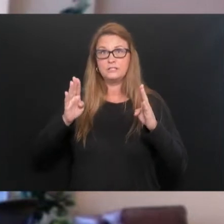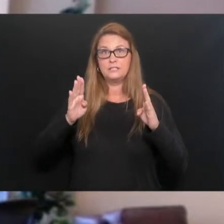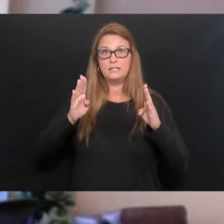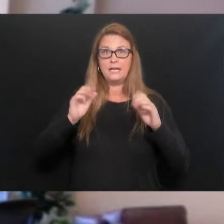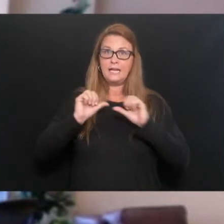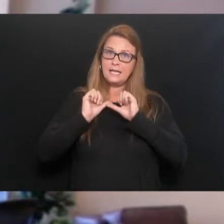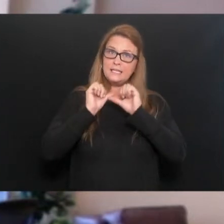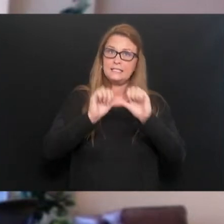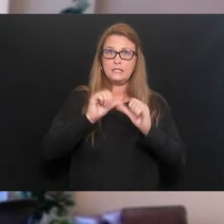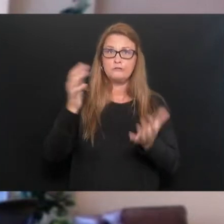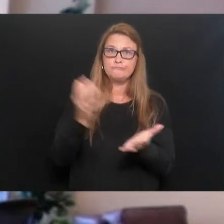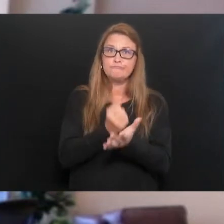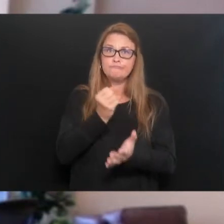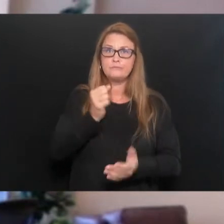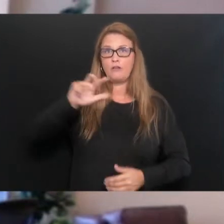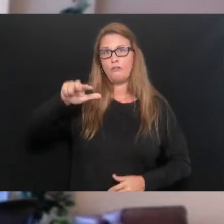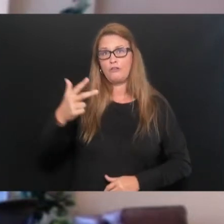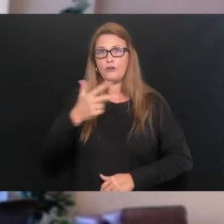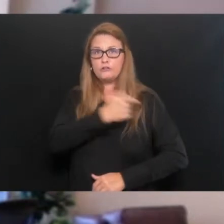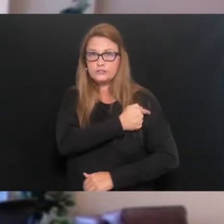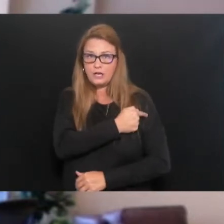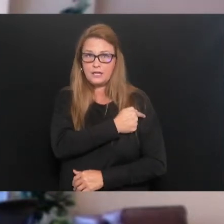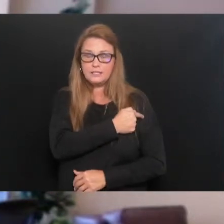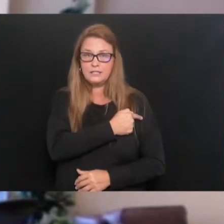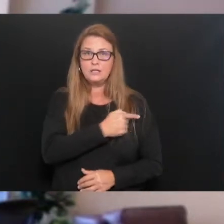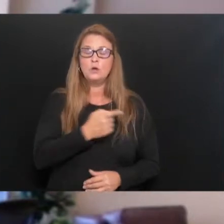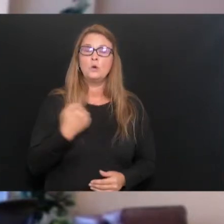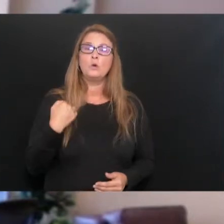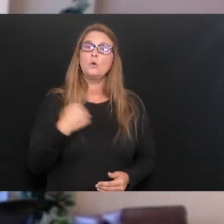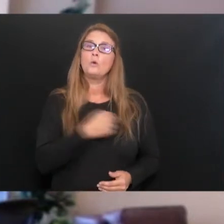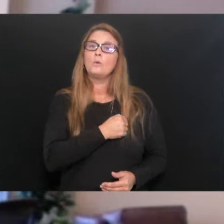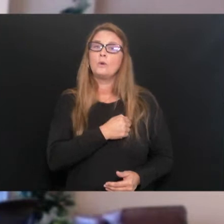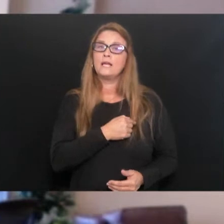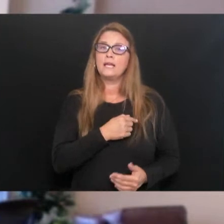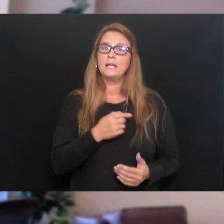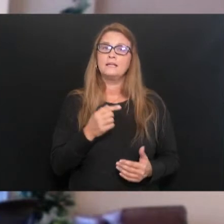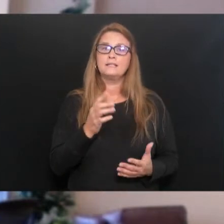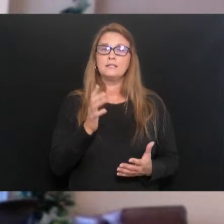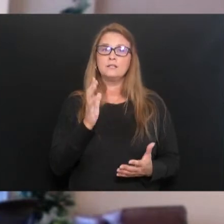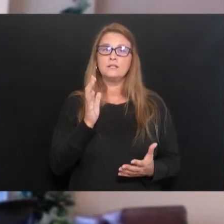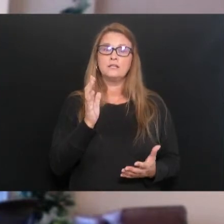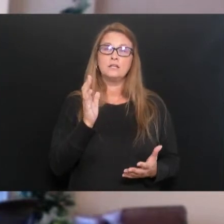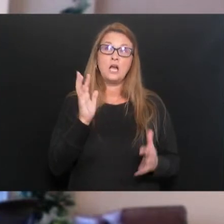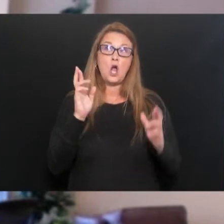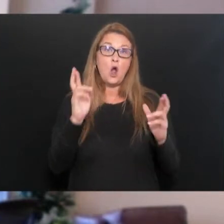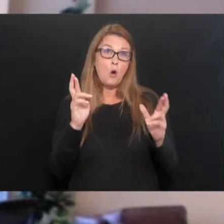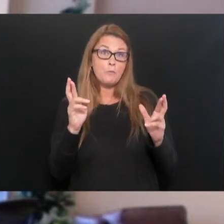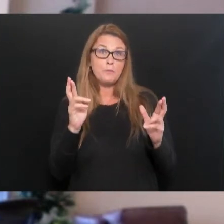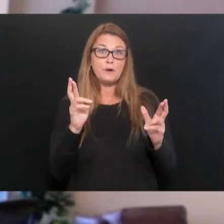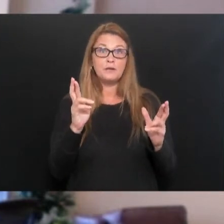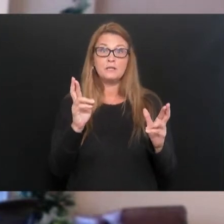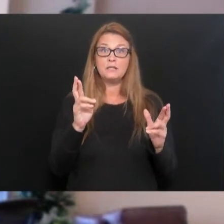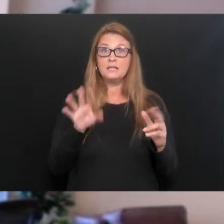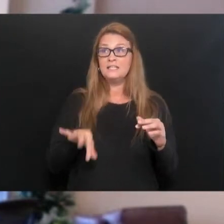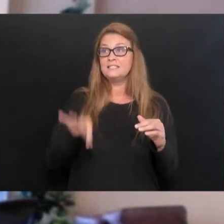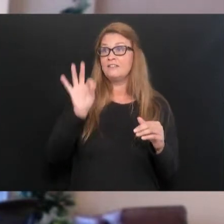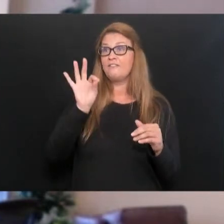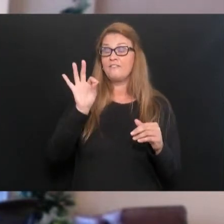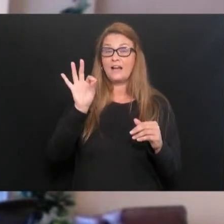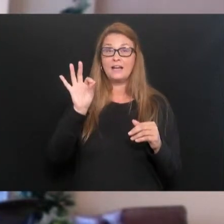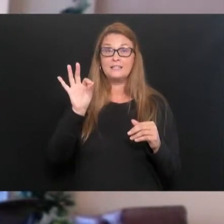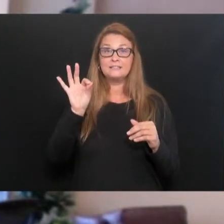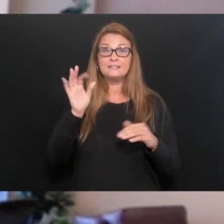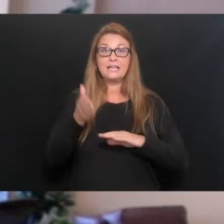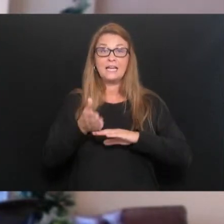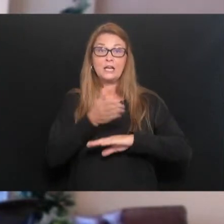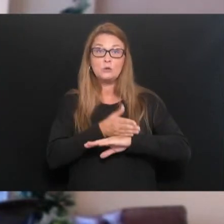those third vaccines. We are also going to hope to find eligibility increases